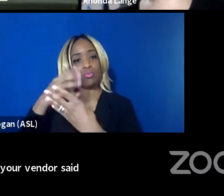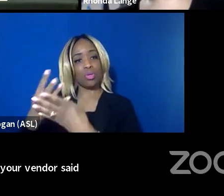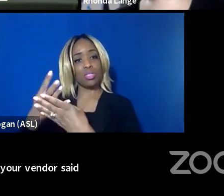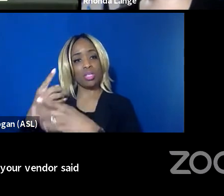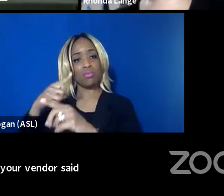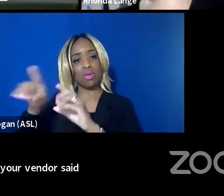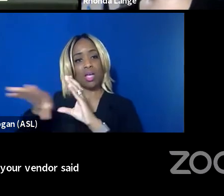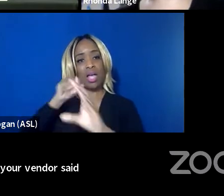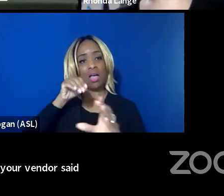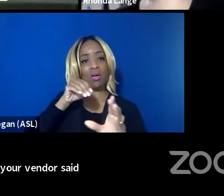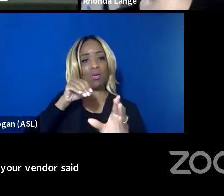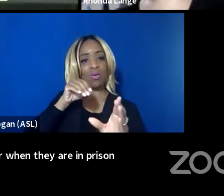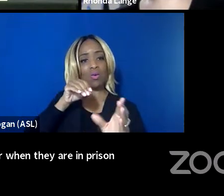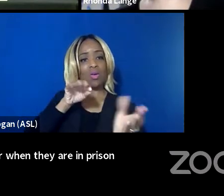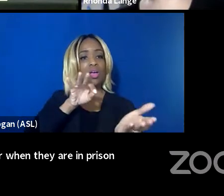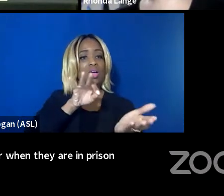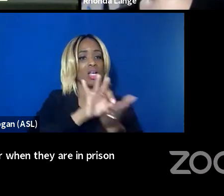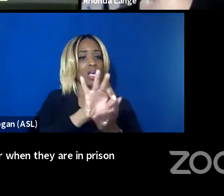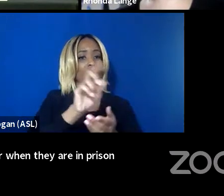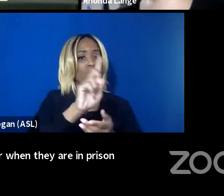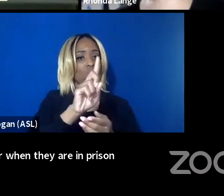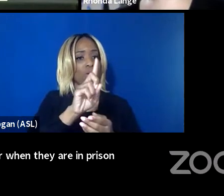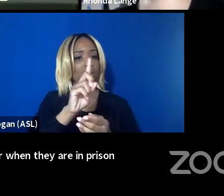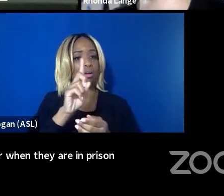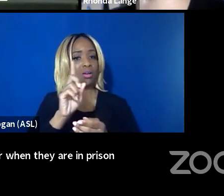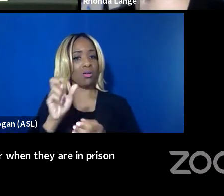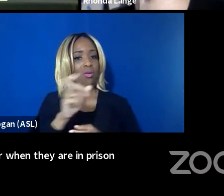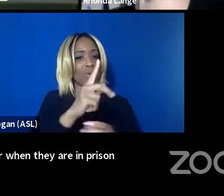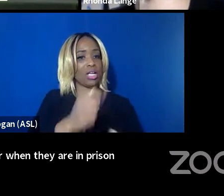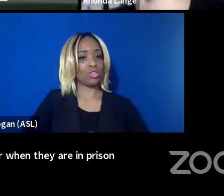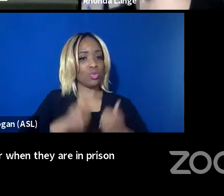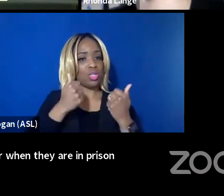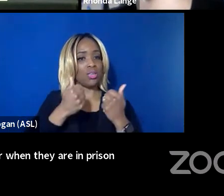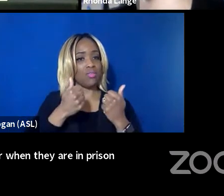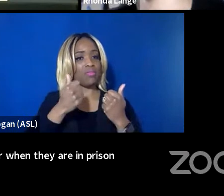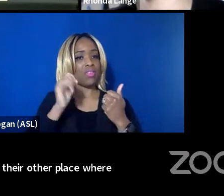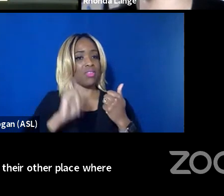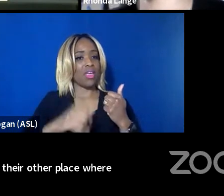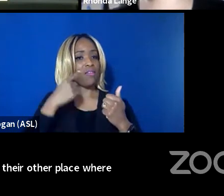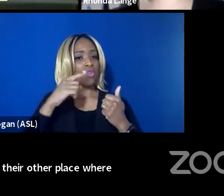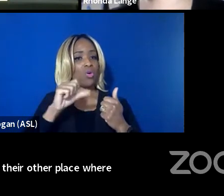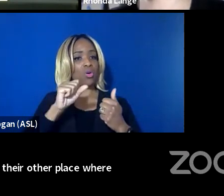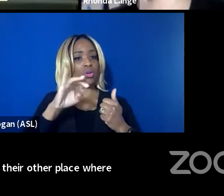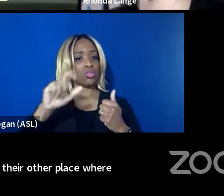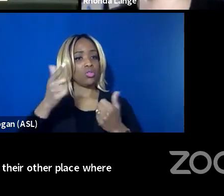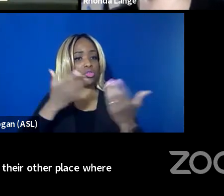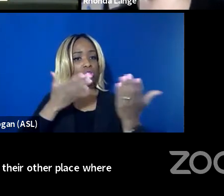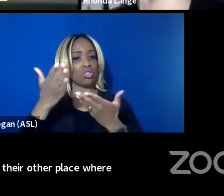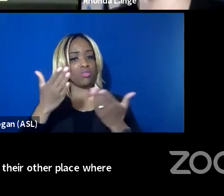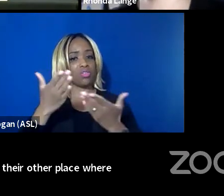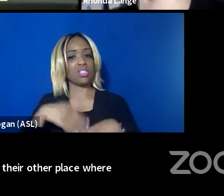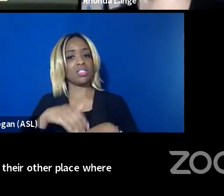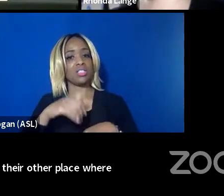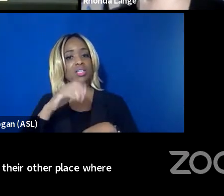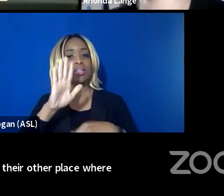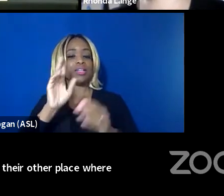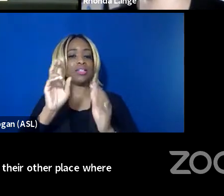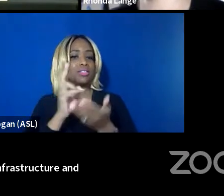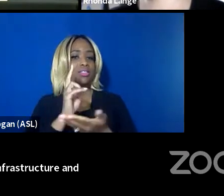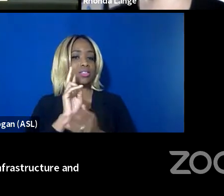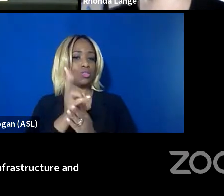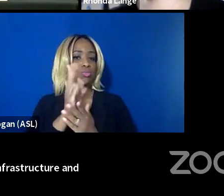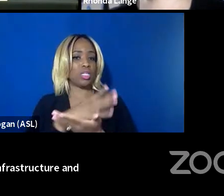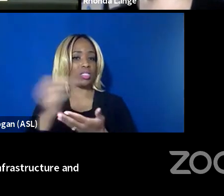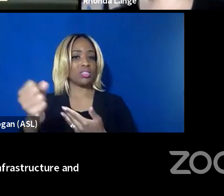get out, recount them back at their other place where they went to go back and live. It's for infrastructure and social services type stuff. At this time, your allotted 2 minutes has